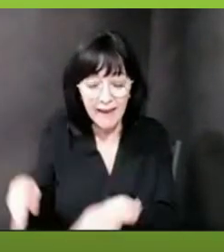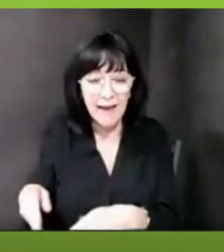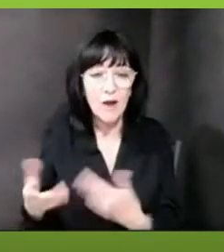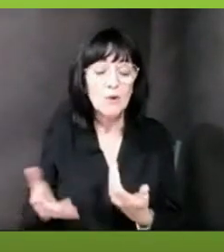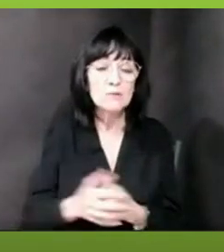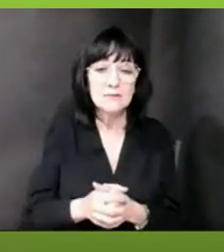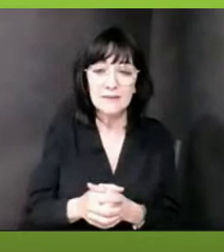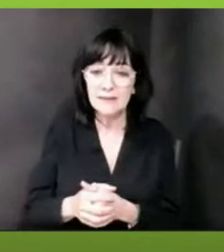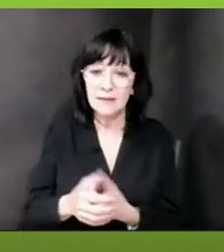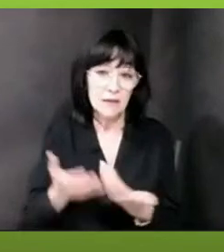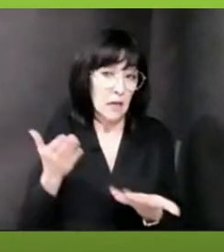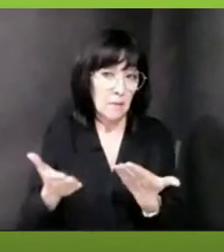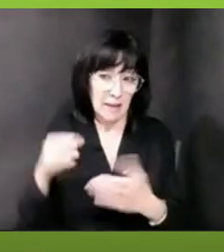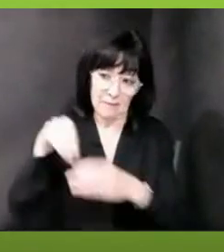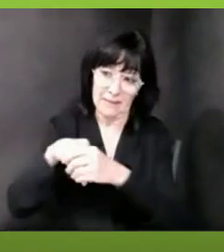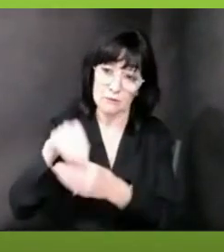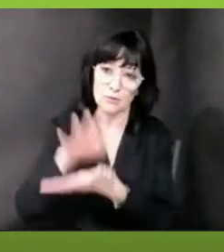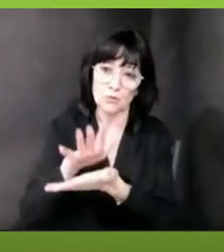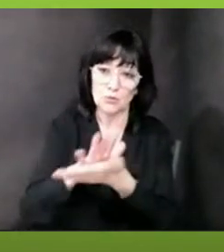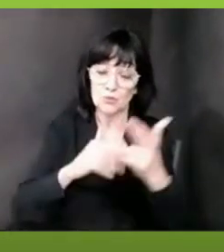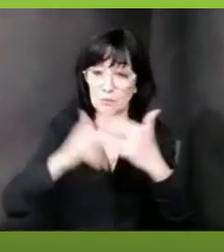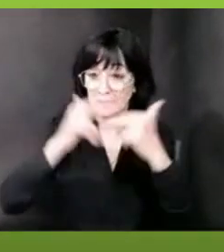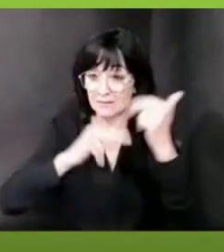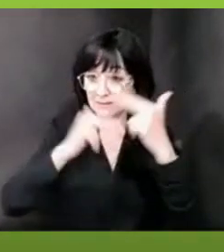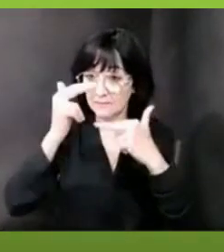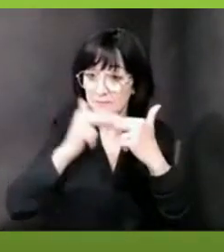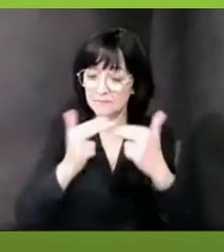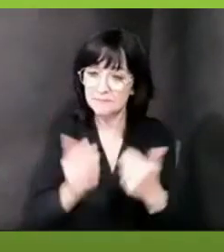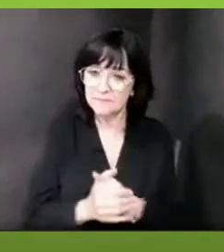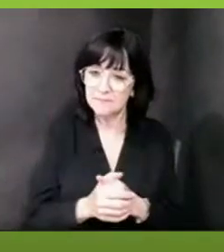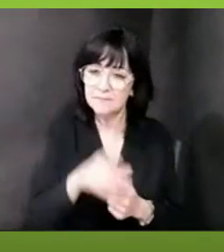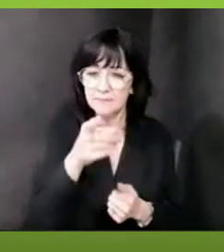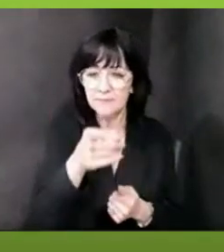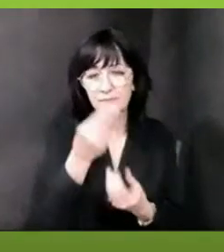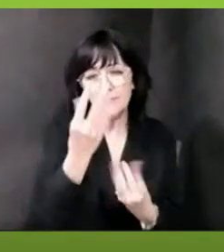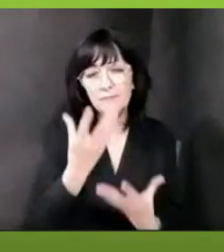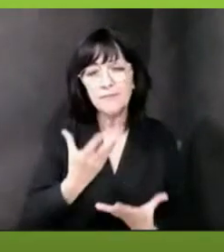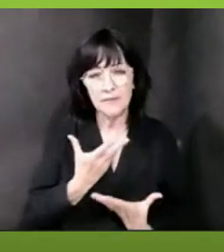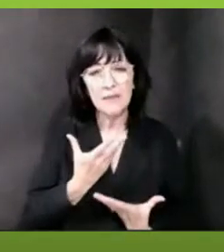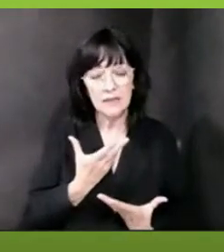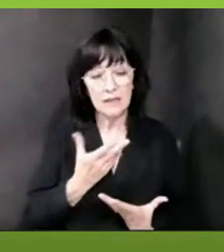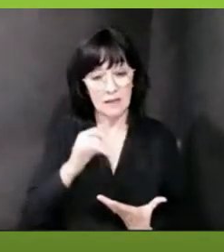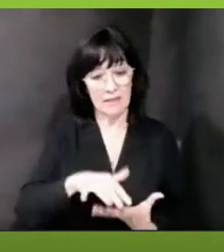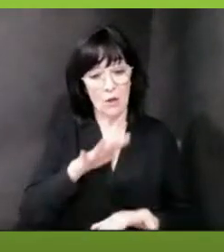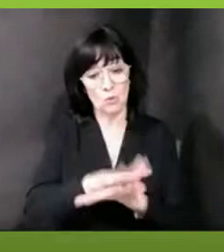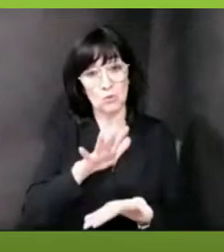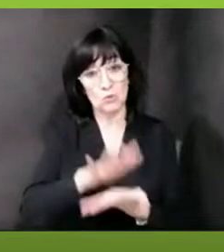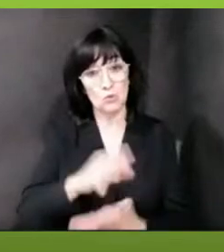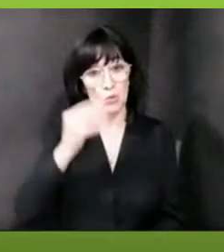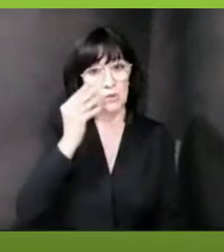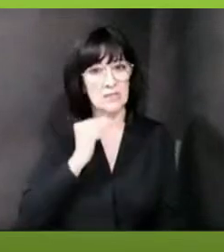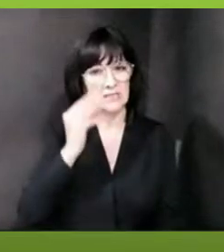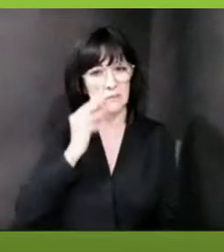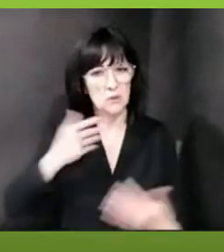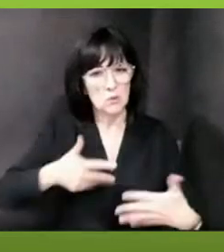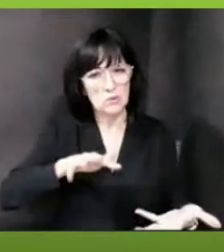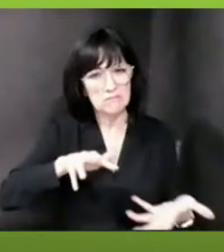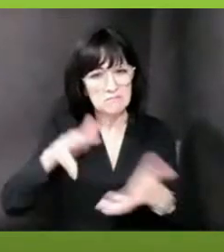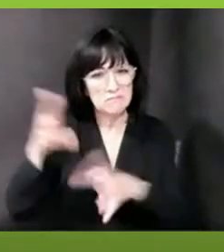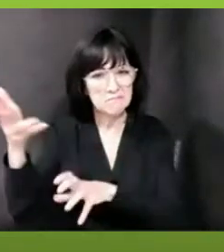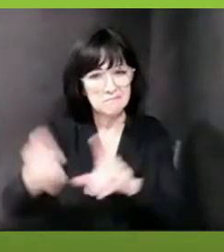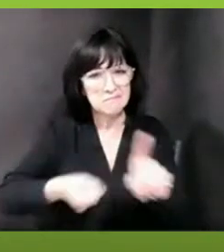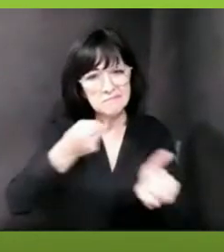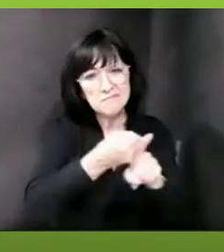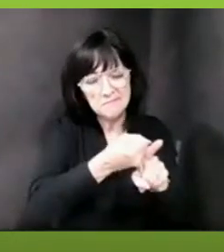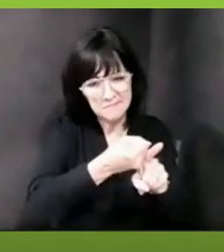perspective on how the pandemic has impacted the school experience and how